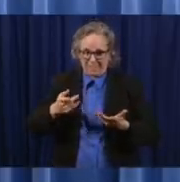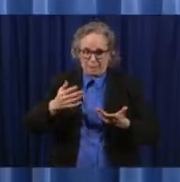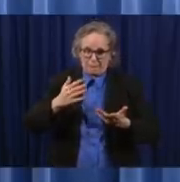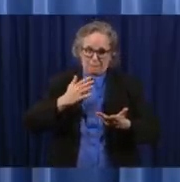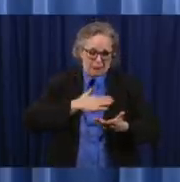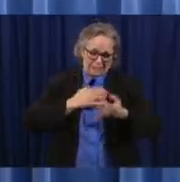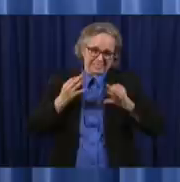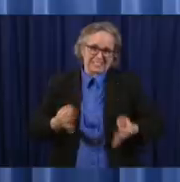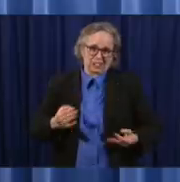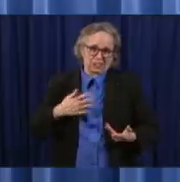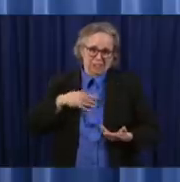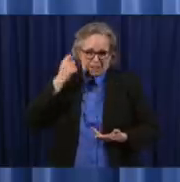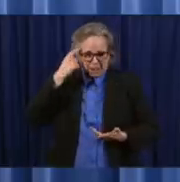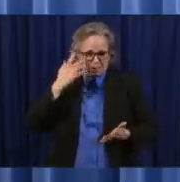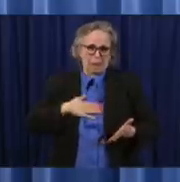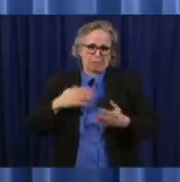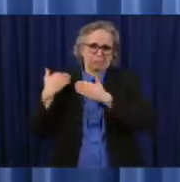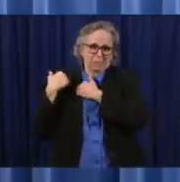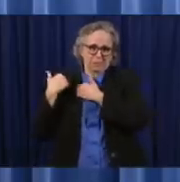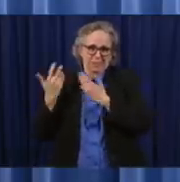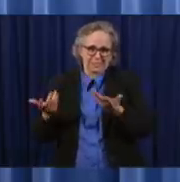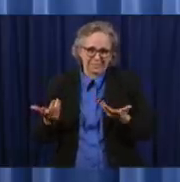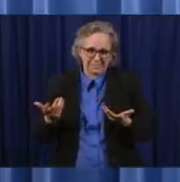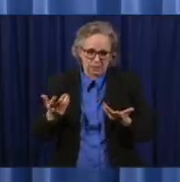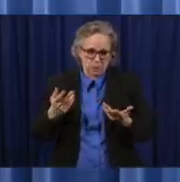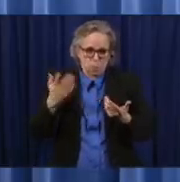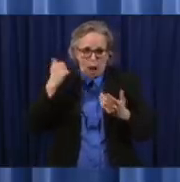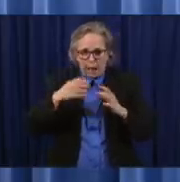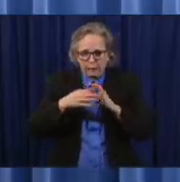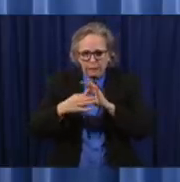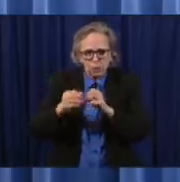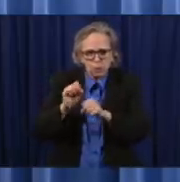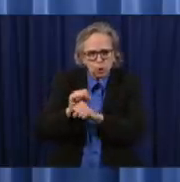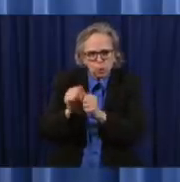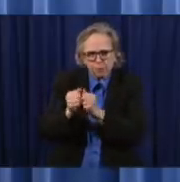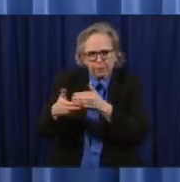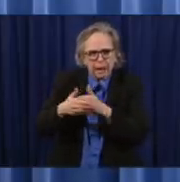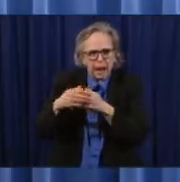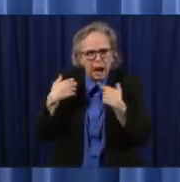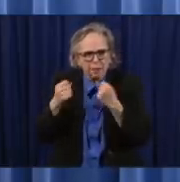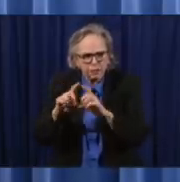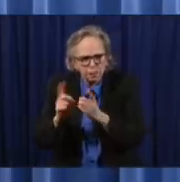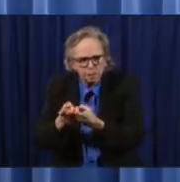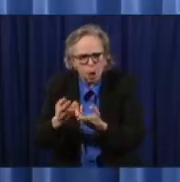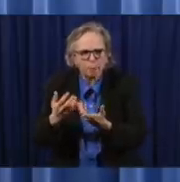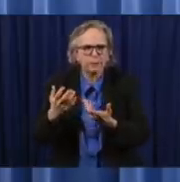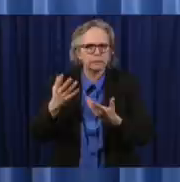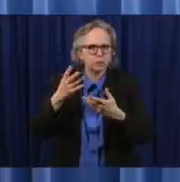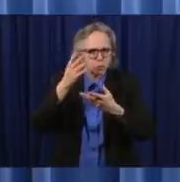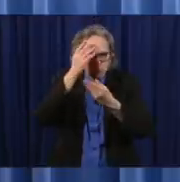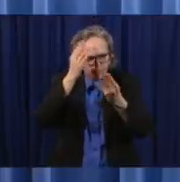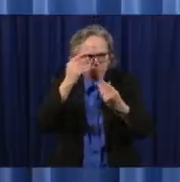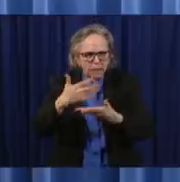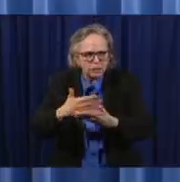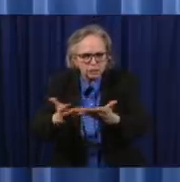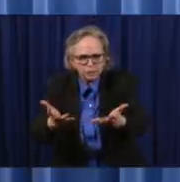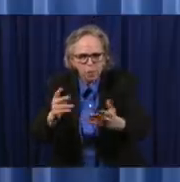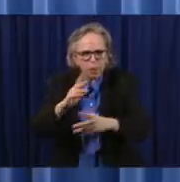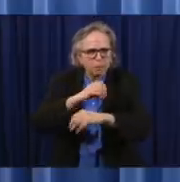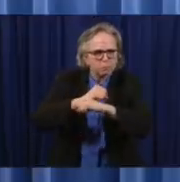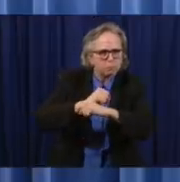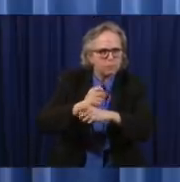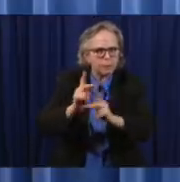department on issues of health. But we certainly are very open to ideas,